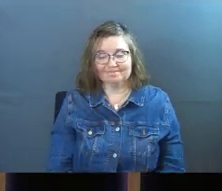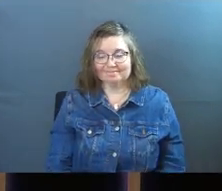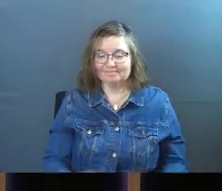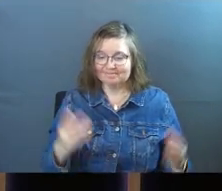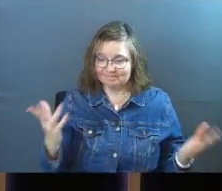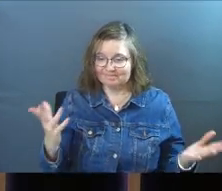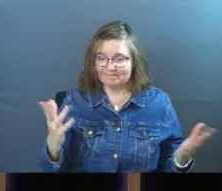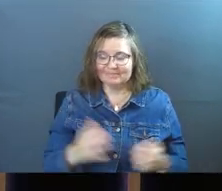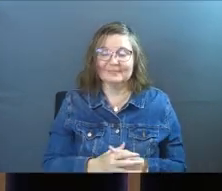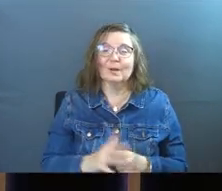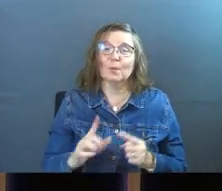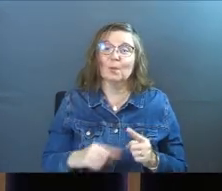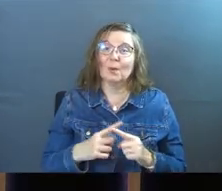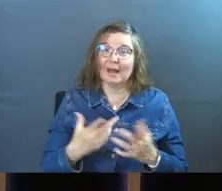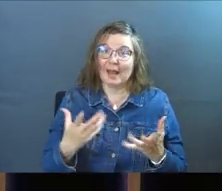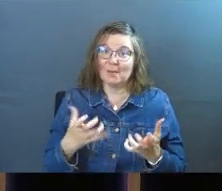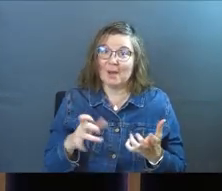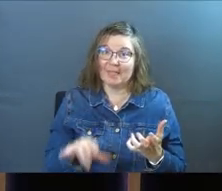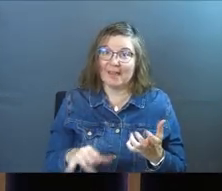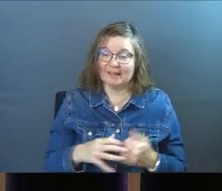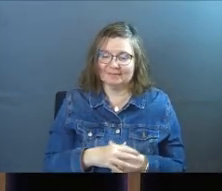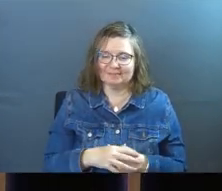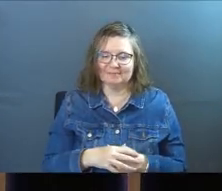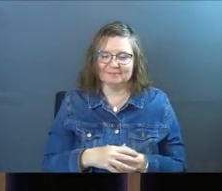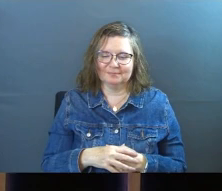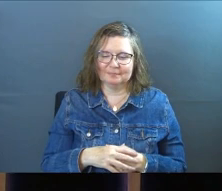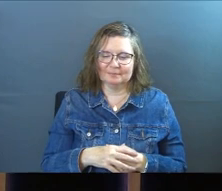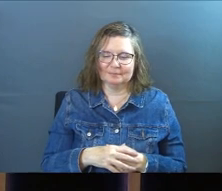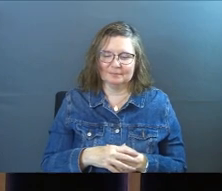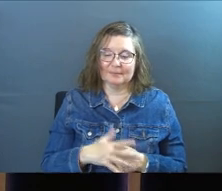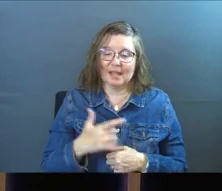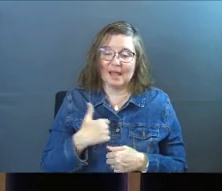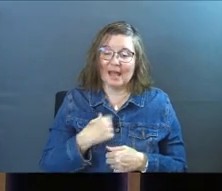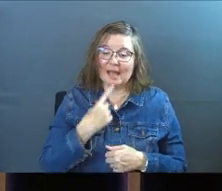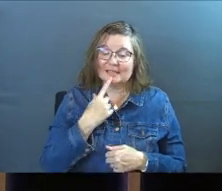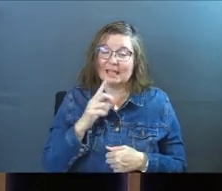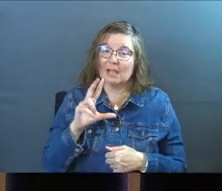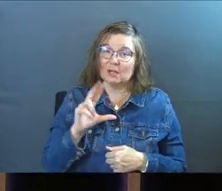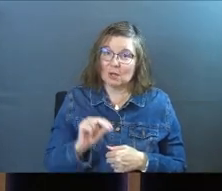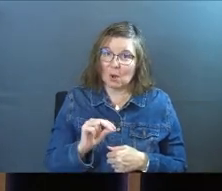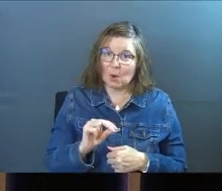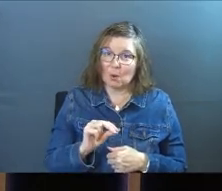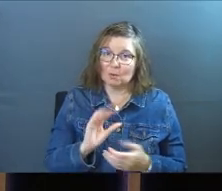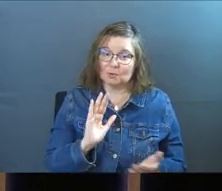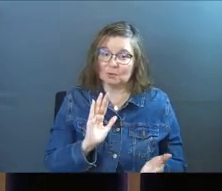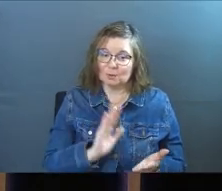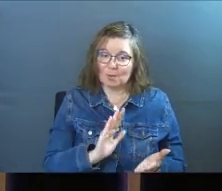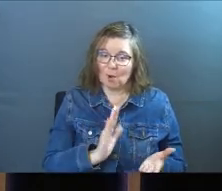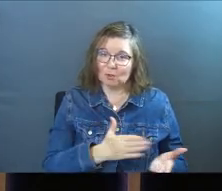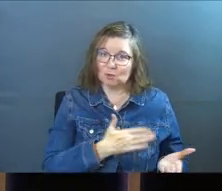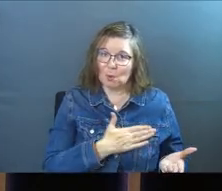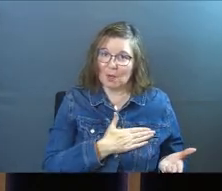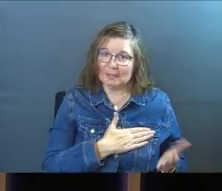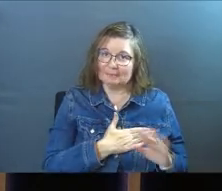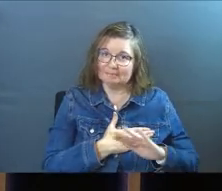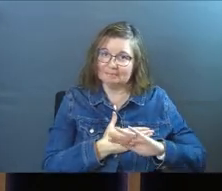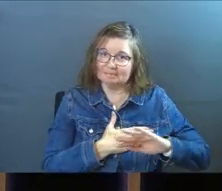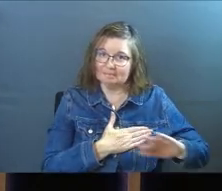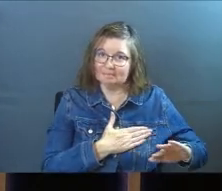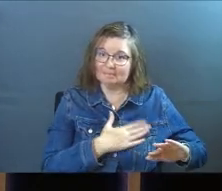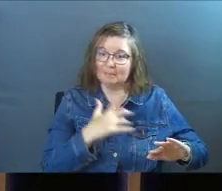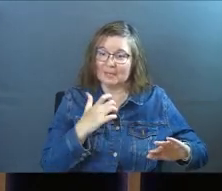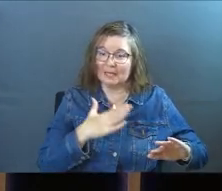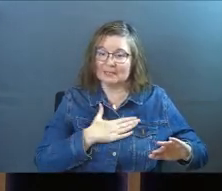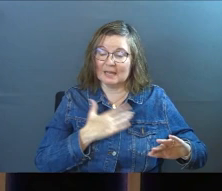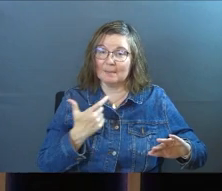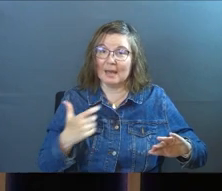So when I want that, I say no to a small joy,